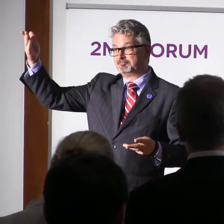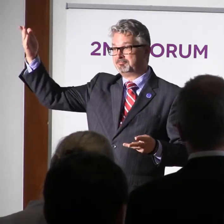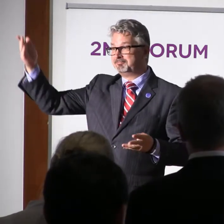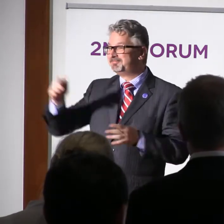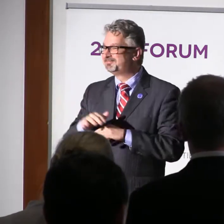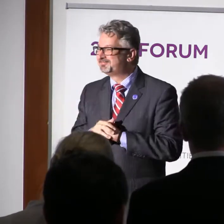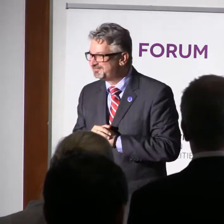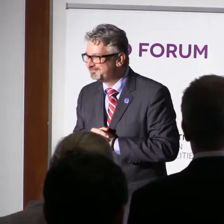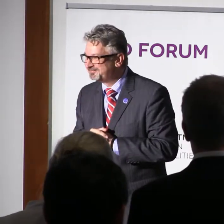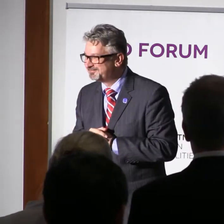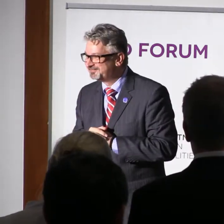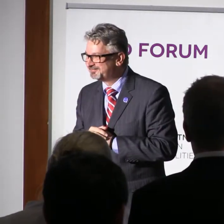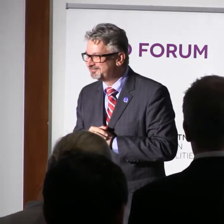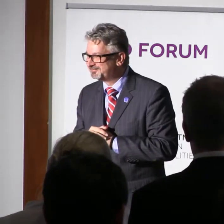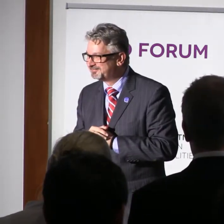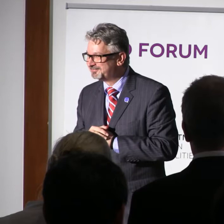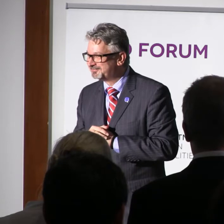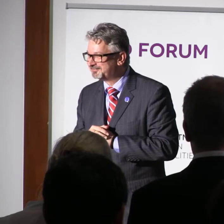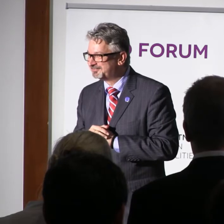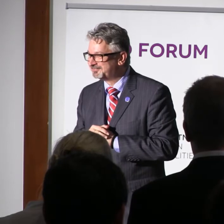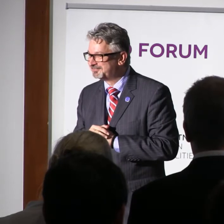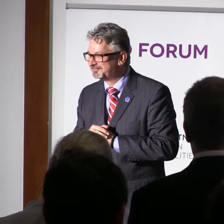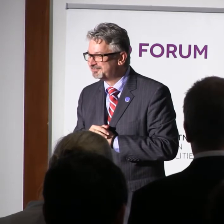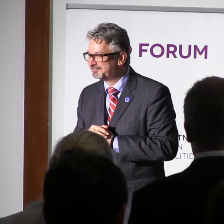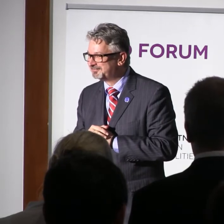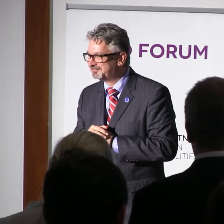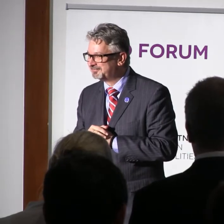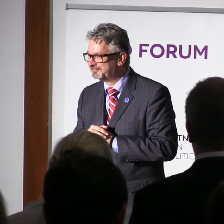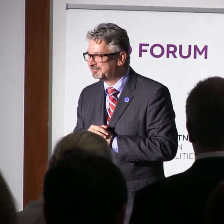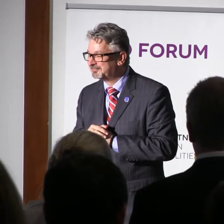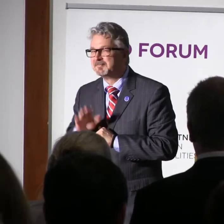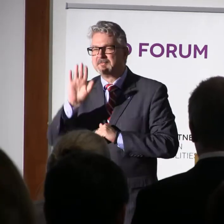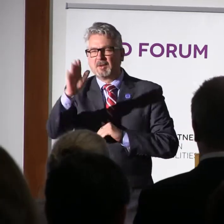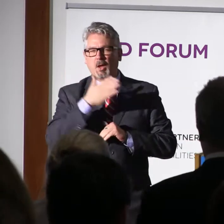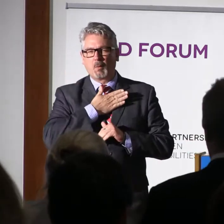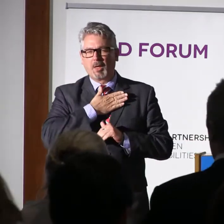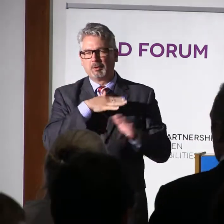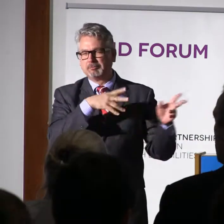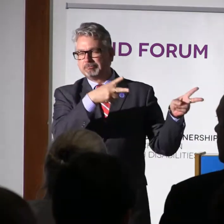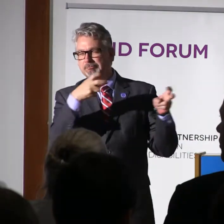people are talking. So during the speeches, please try to keep it down.